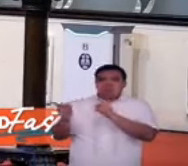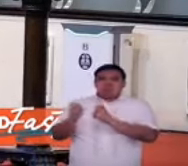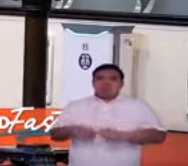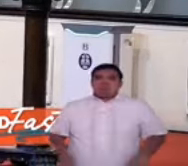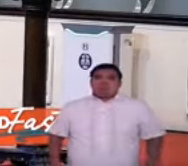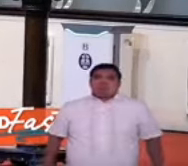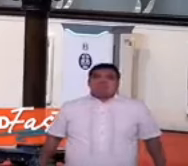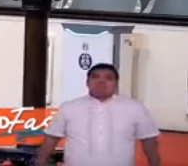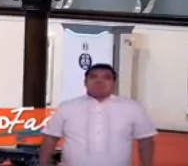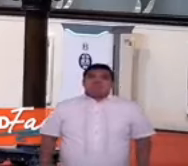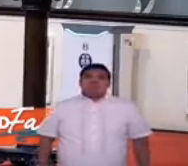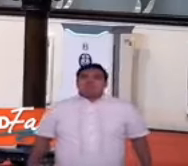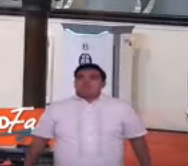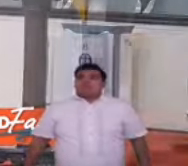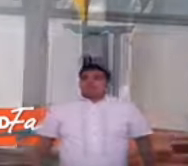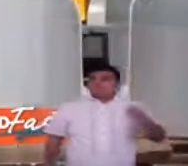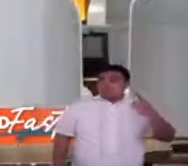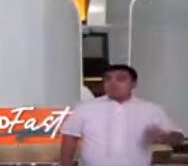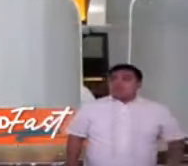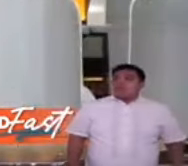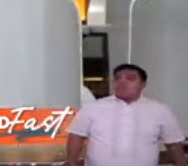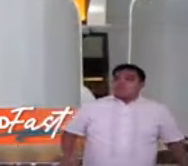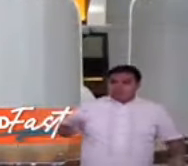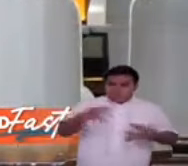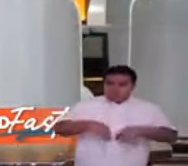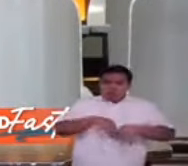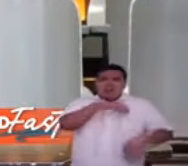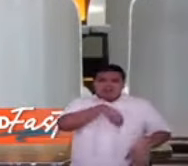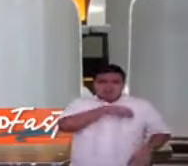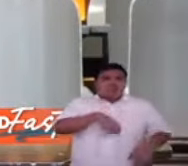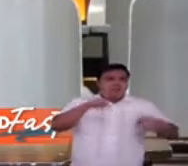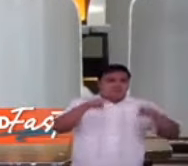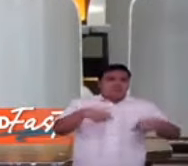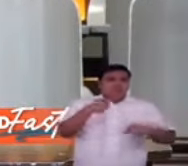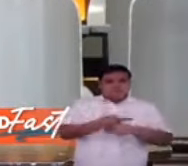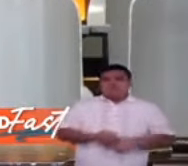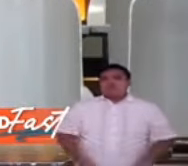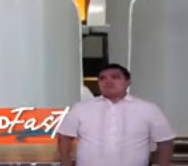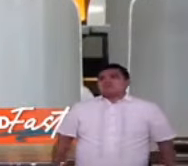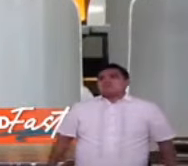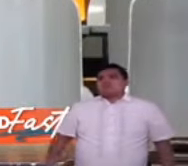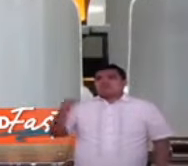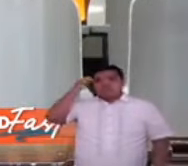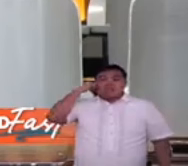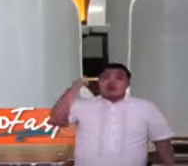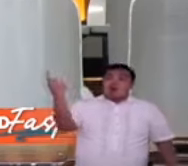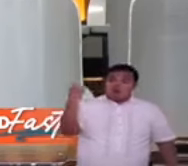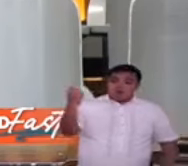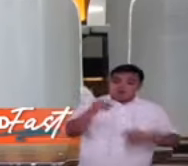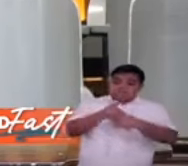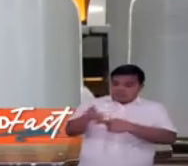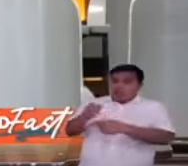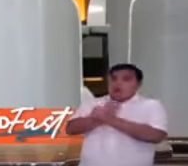four, are you getting this? Amen? Practical niyo. Christianity is practical. Always discipline in